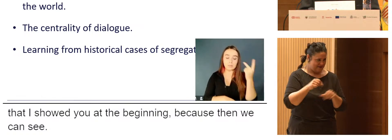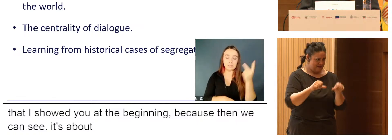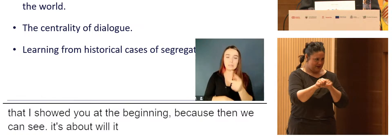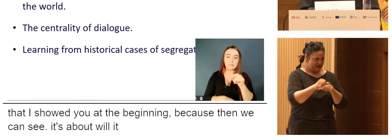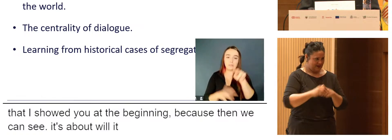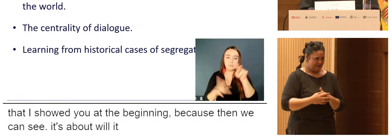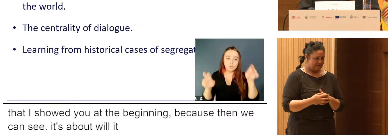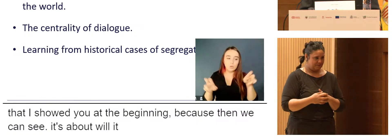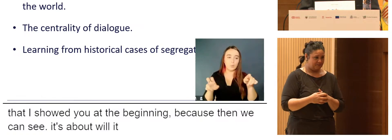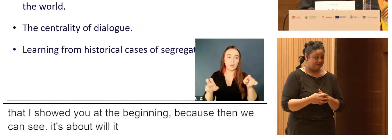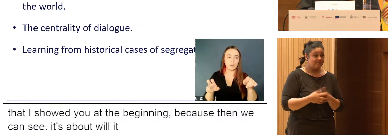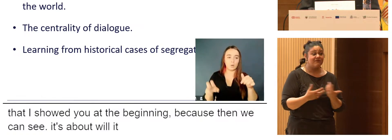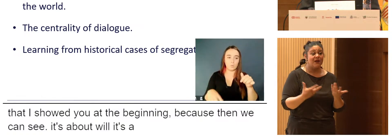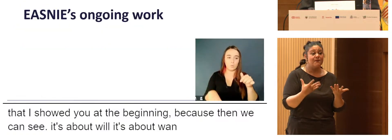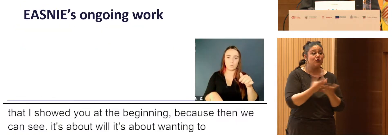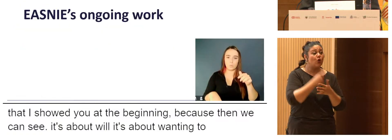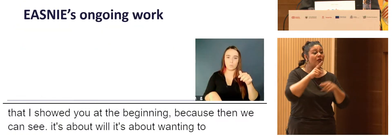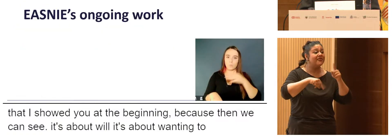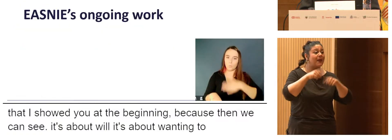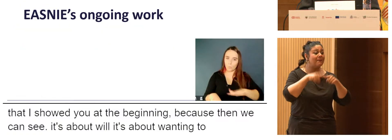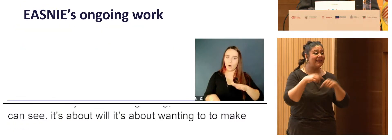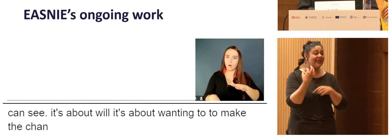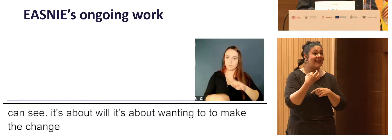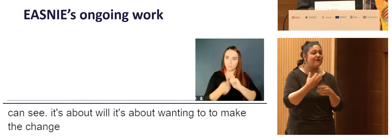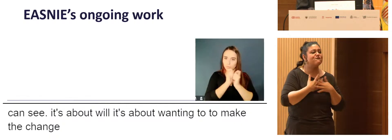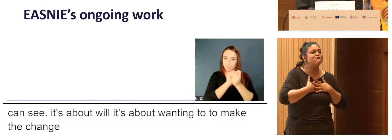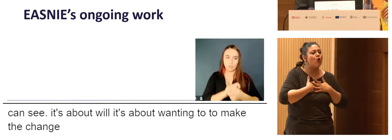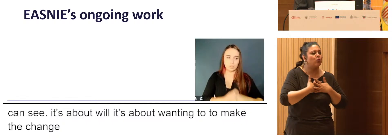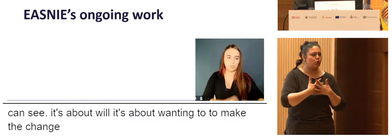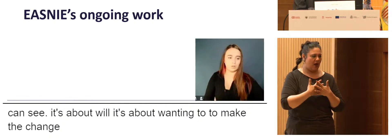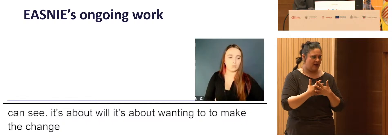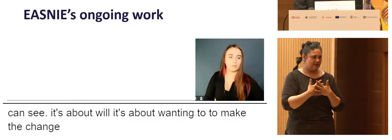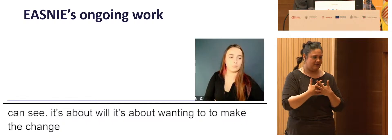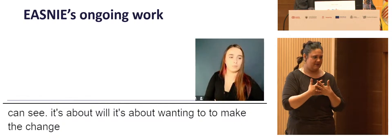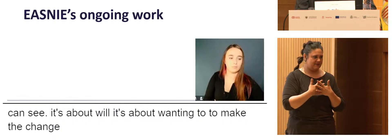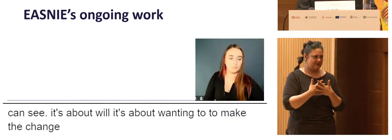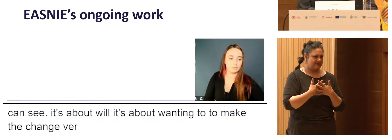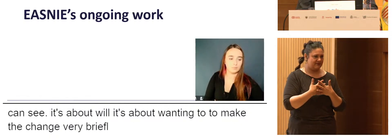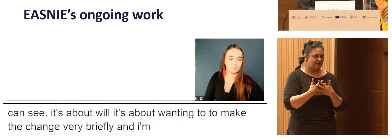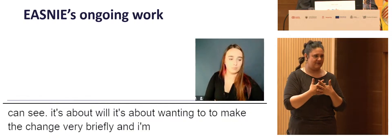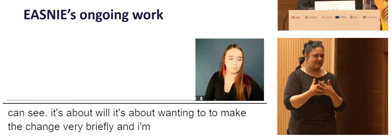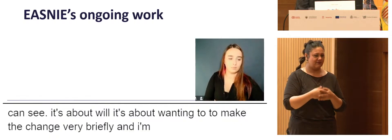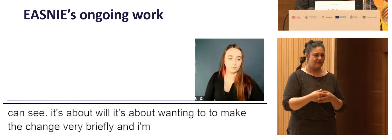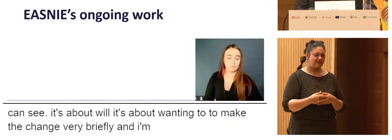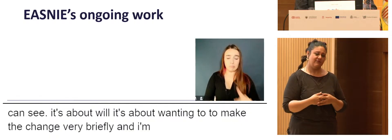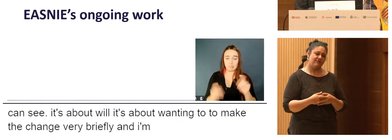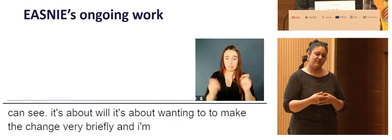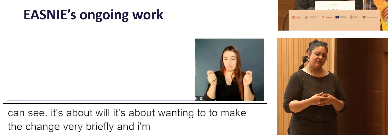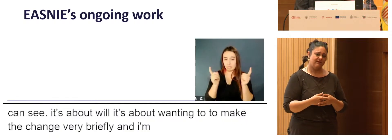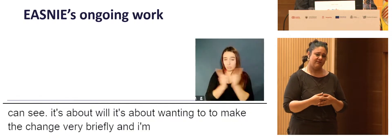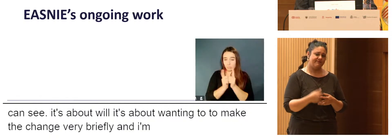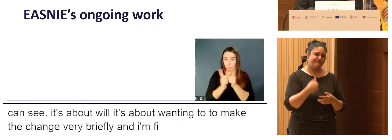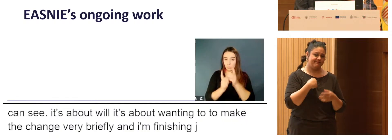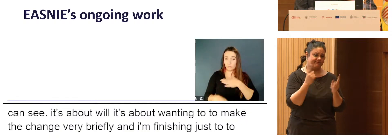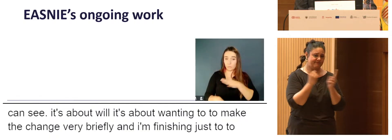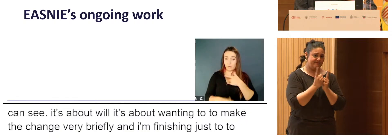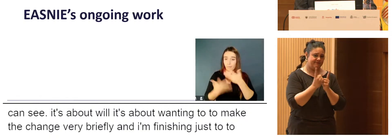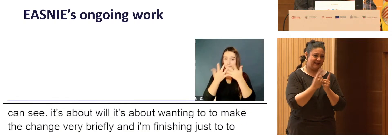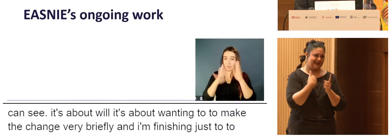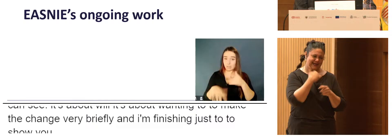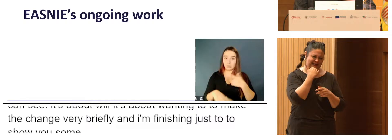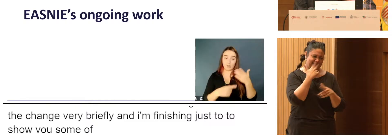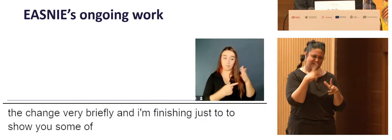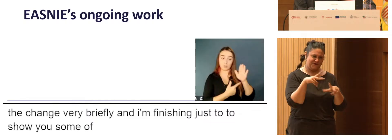about wanting to make the change. Very briefly, and I'm finishing, just to show you some of